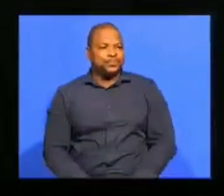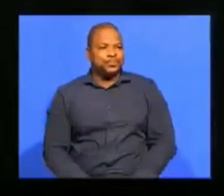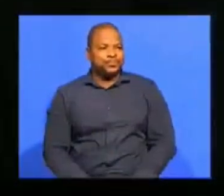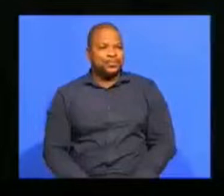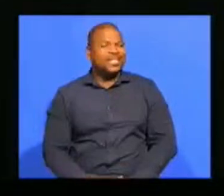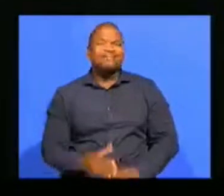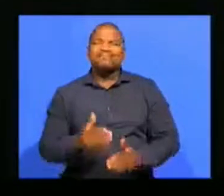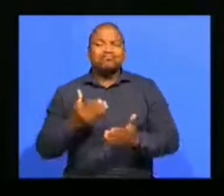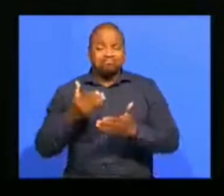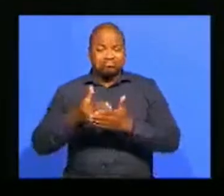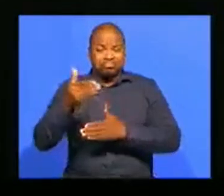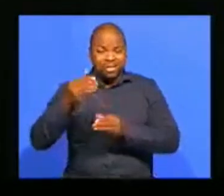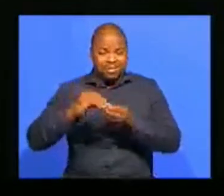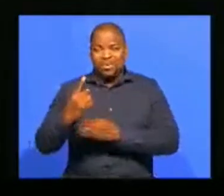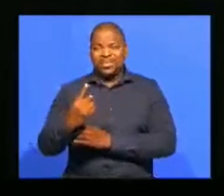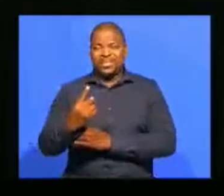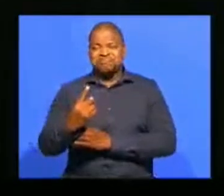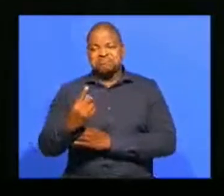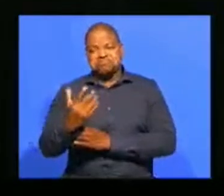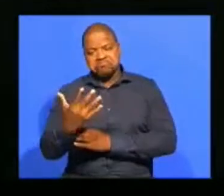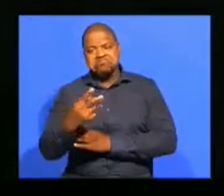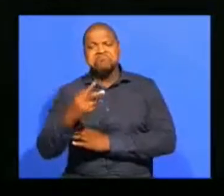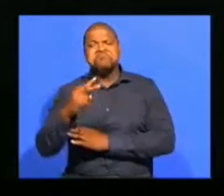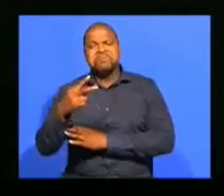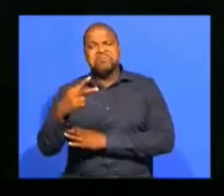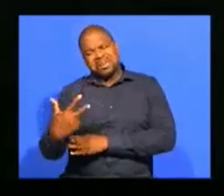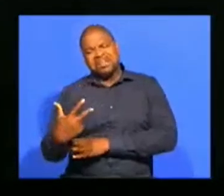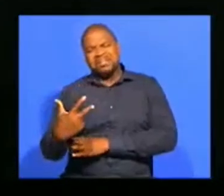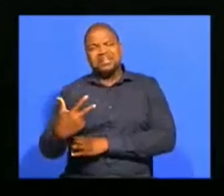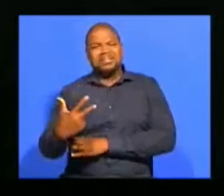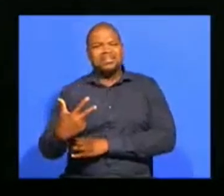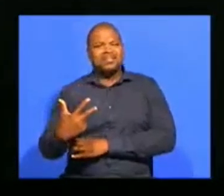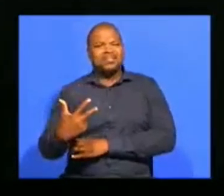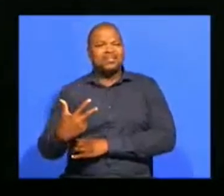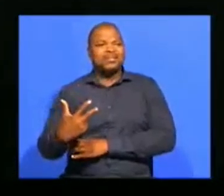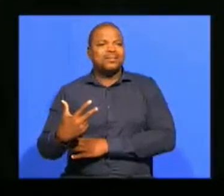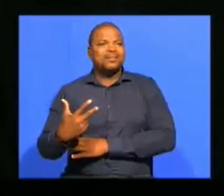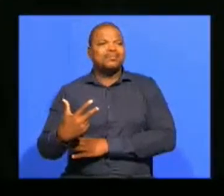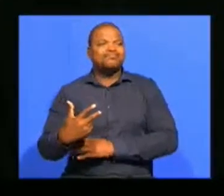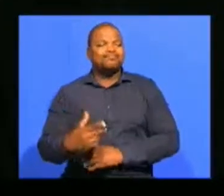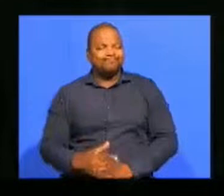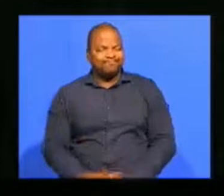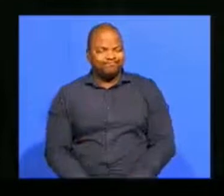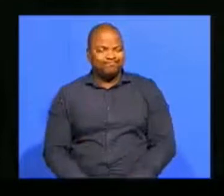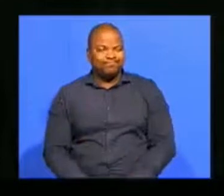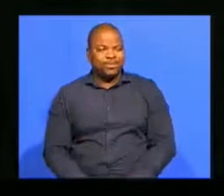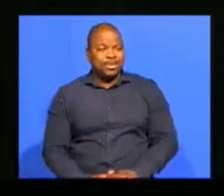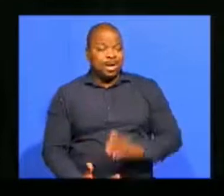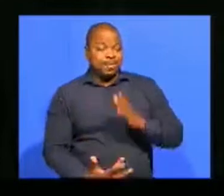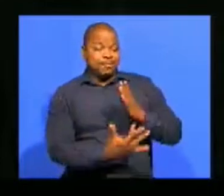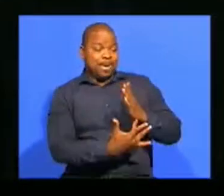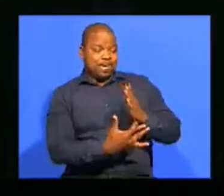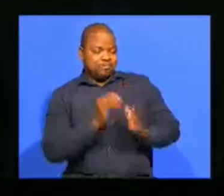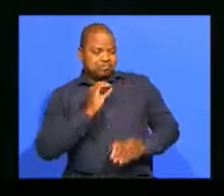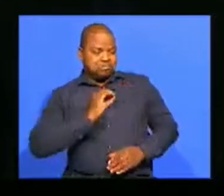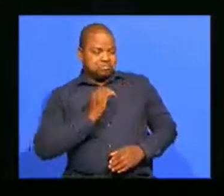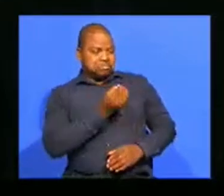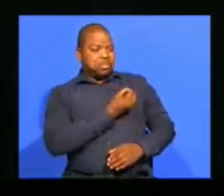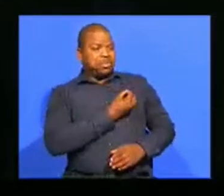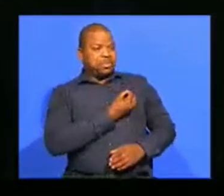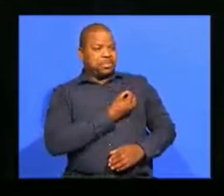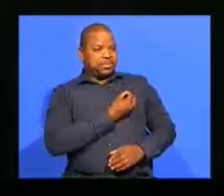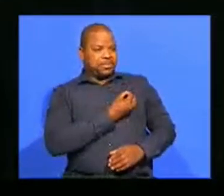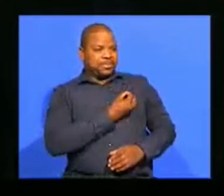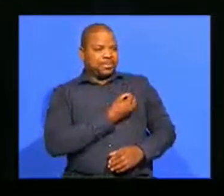And anything after number one is second, third, and so we, with our technology